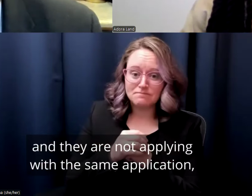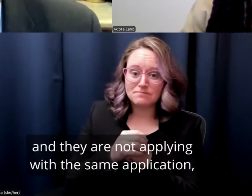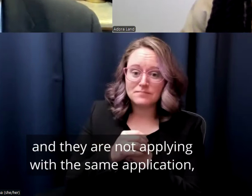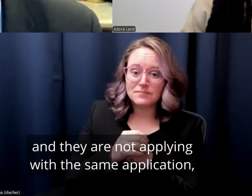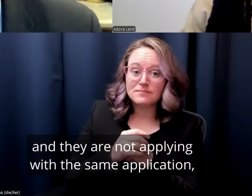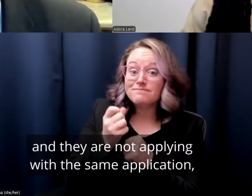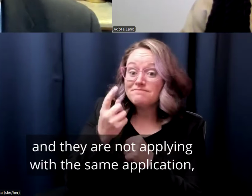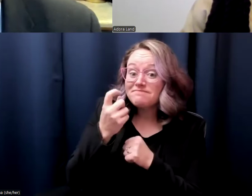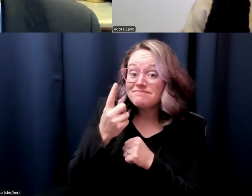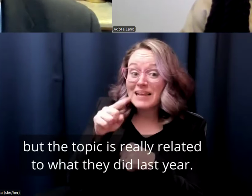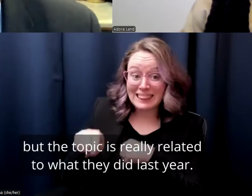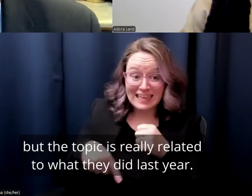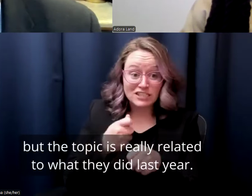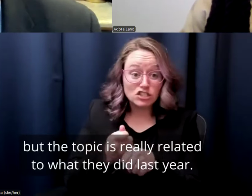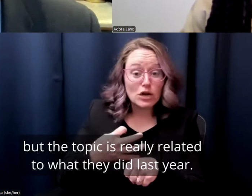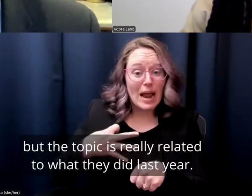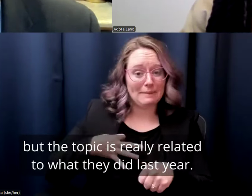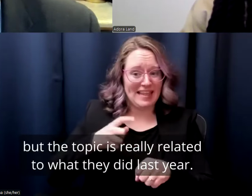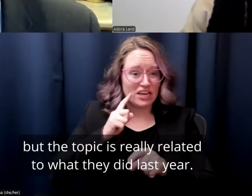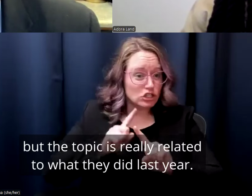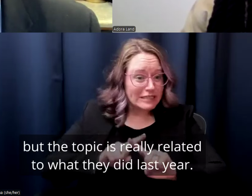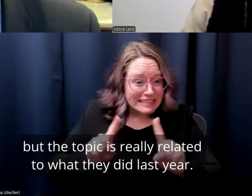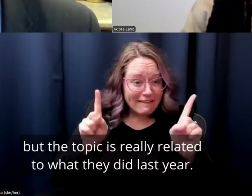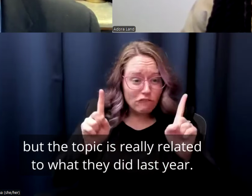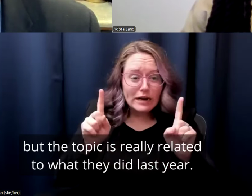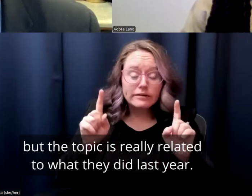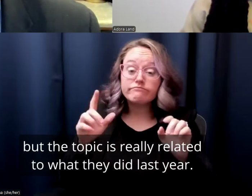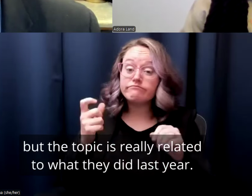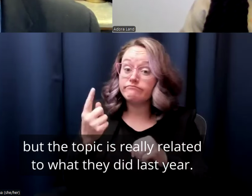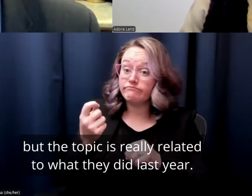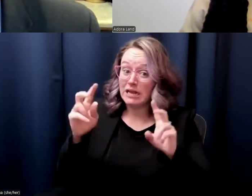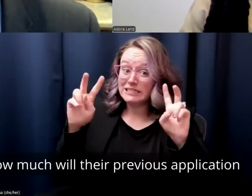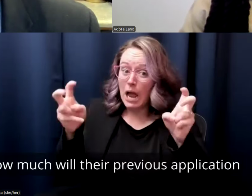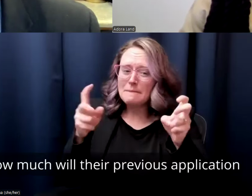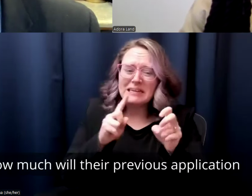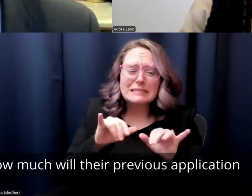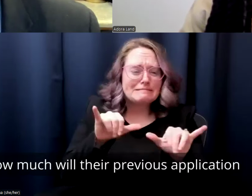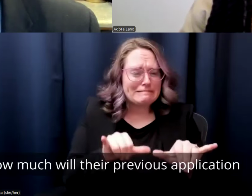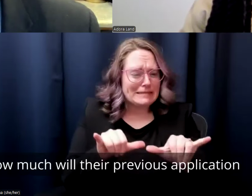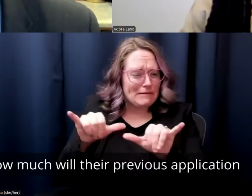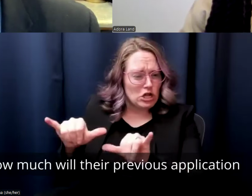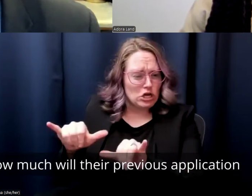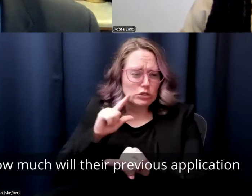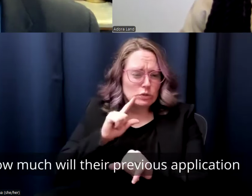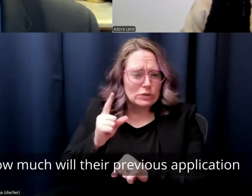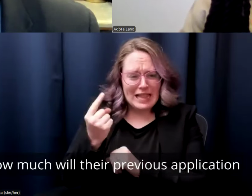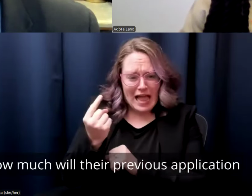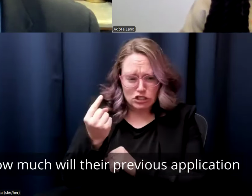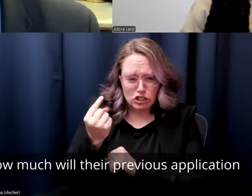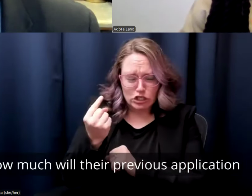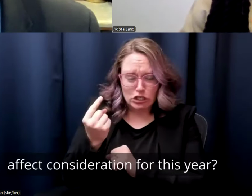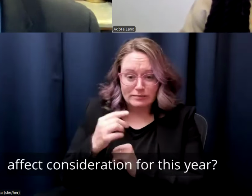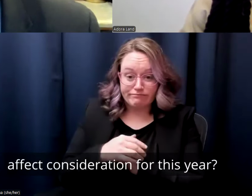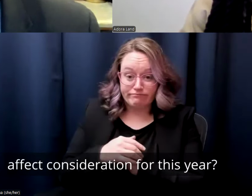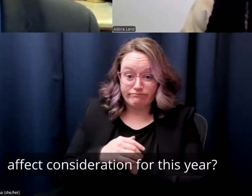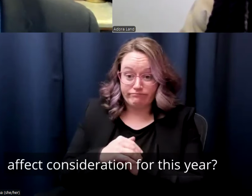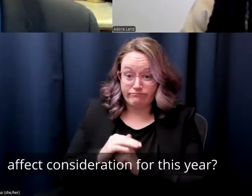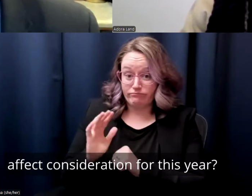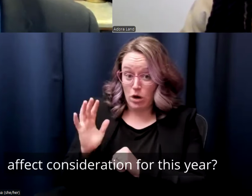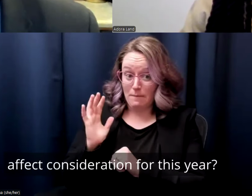same application, but the topic is really related to what they did last year. How much will their previous application